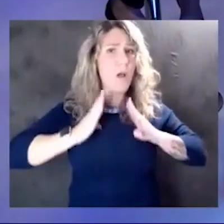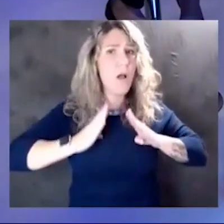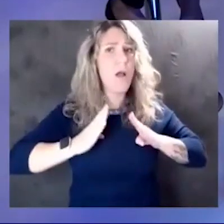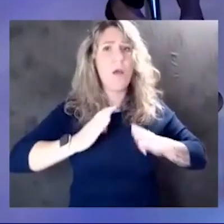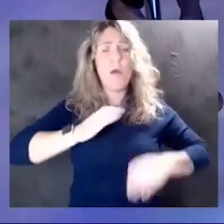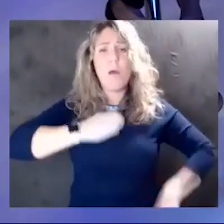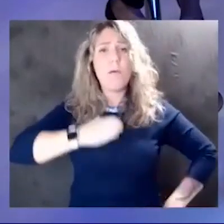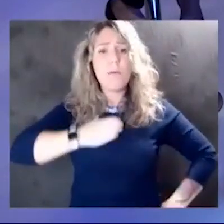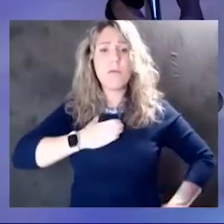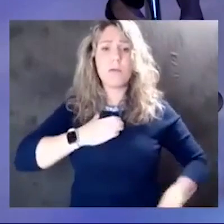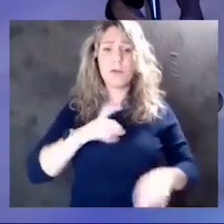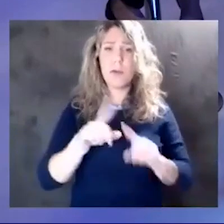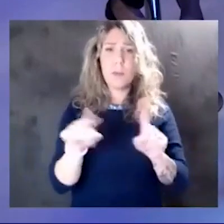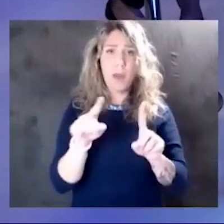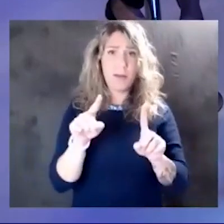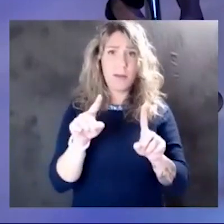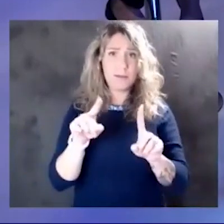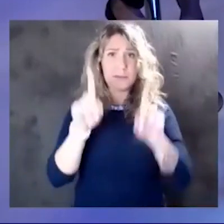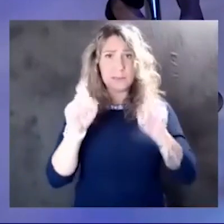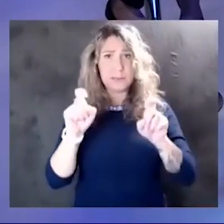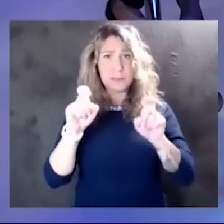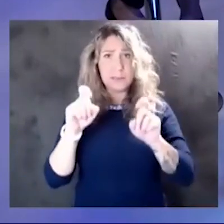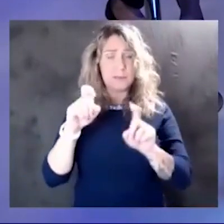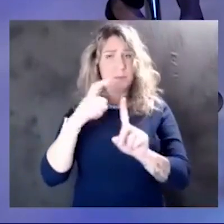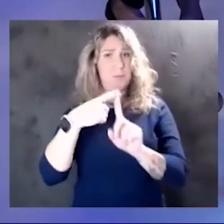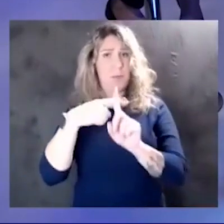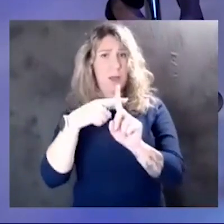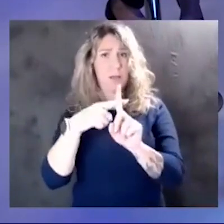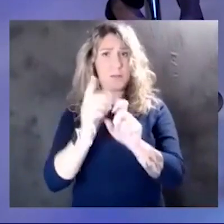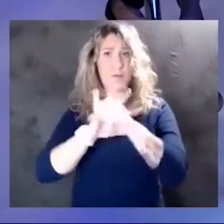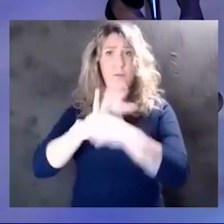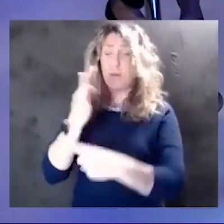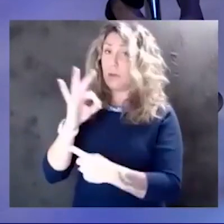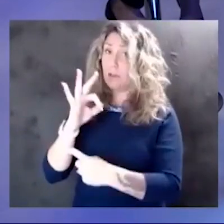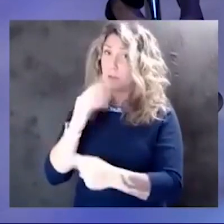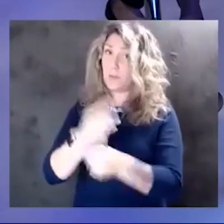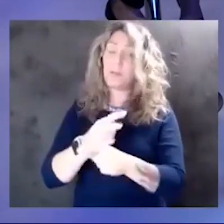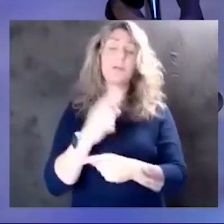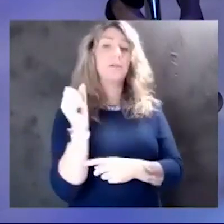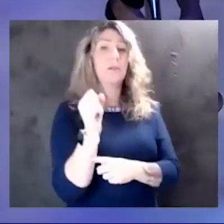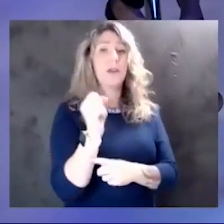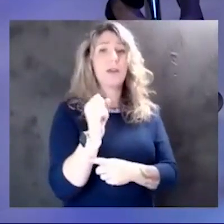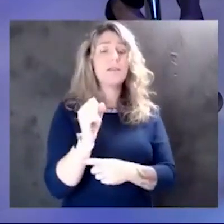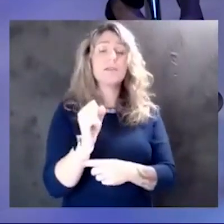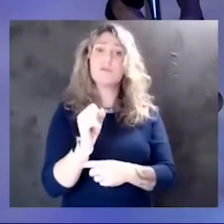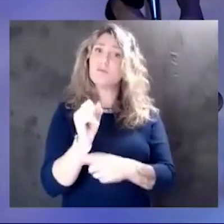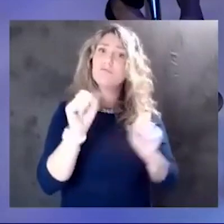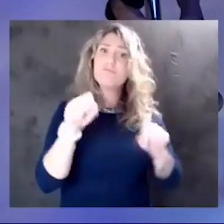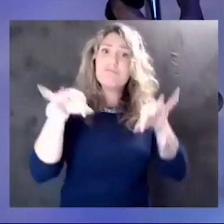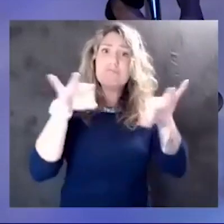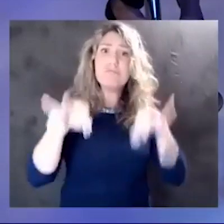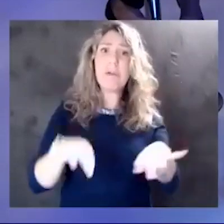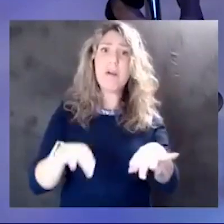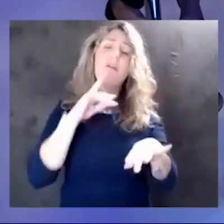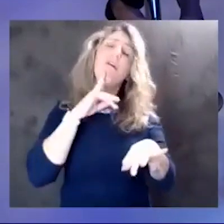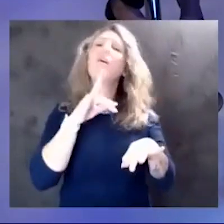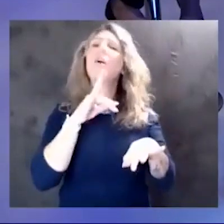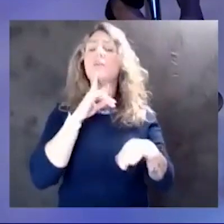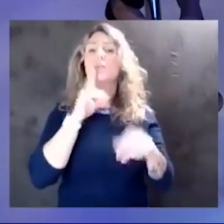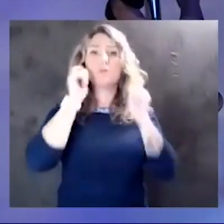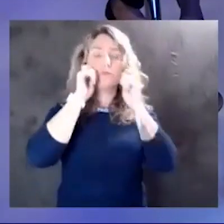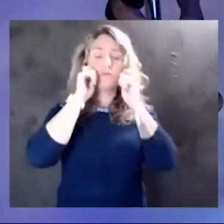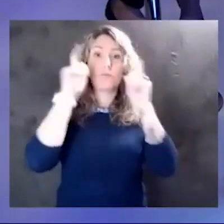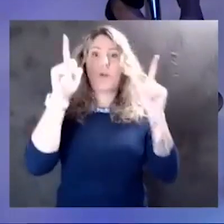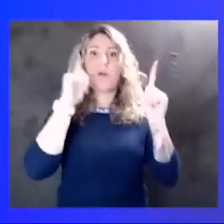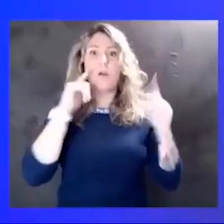you tested positive for COVID-19. Talk to me a little bit about that, the concern, the surprise that you had. Tell us the timeline a little